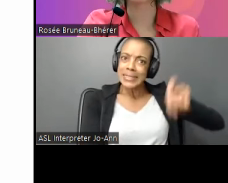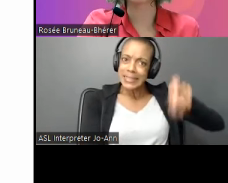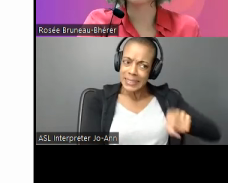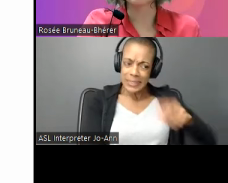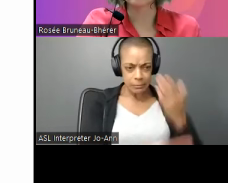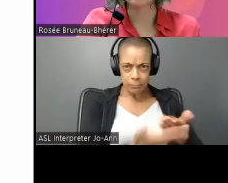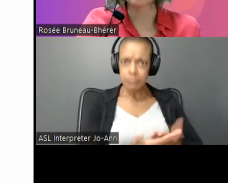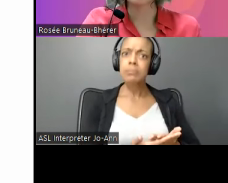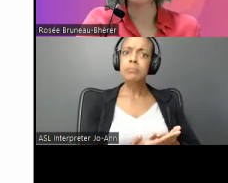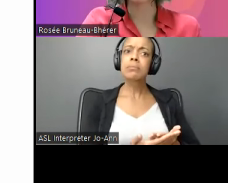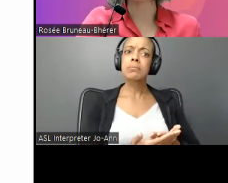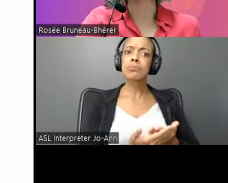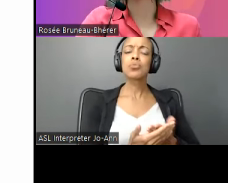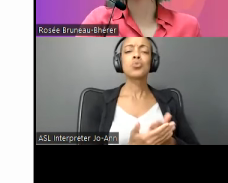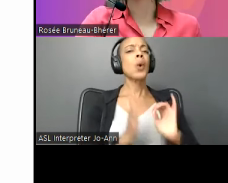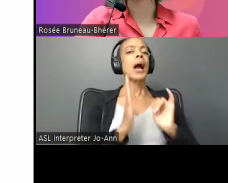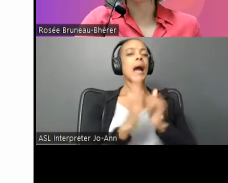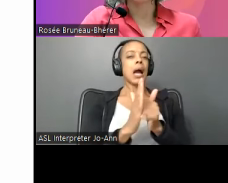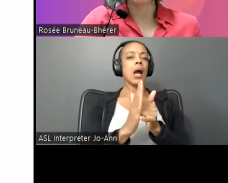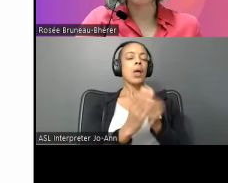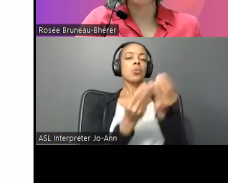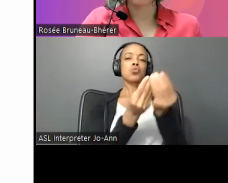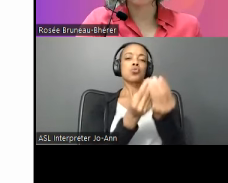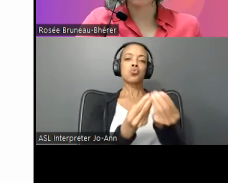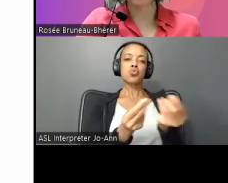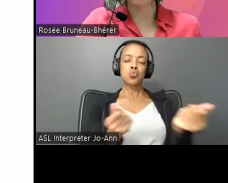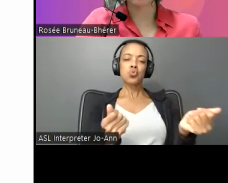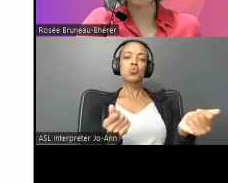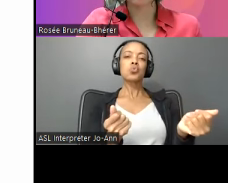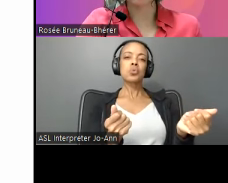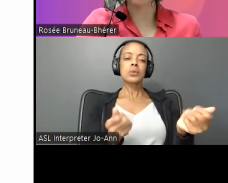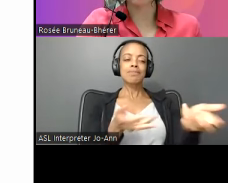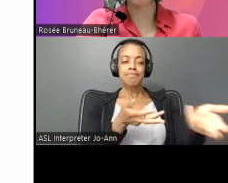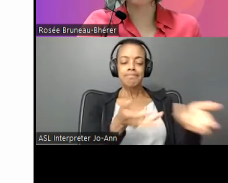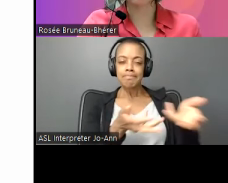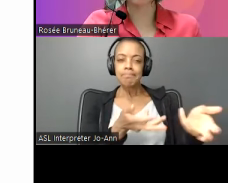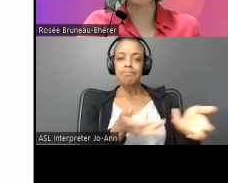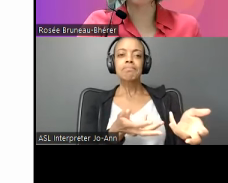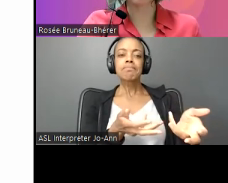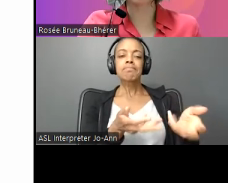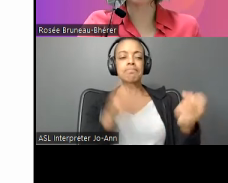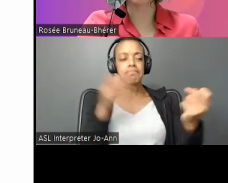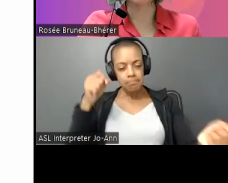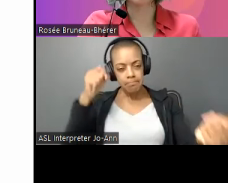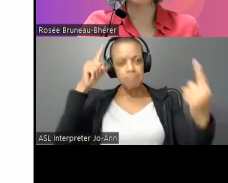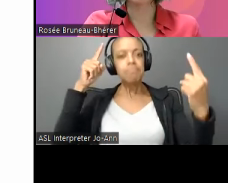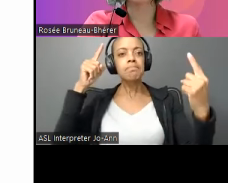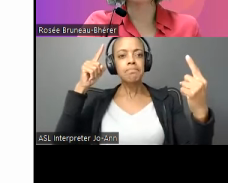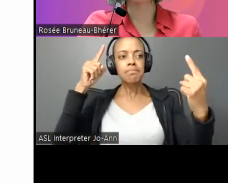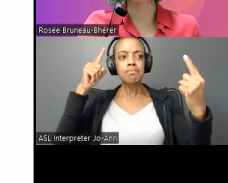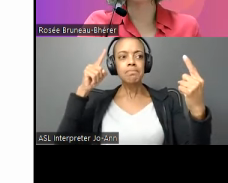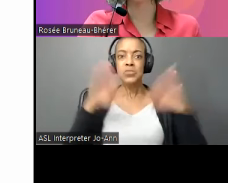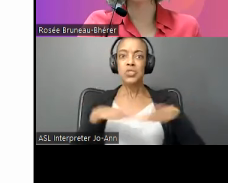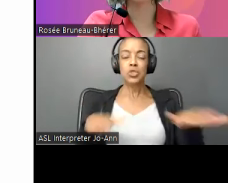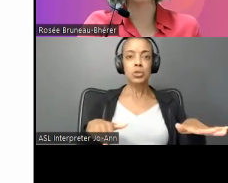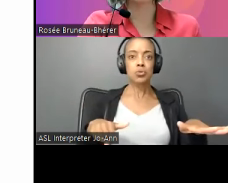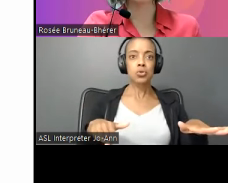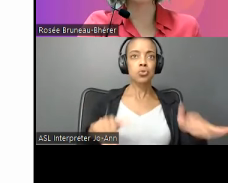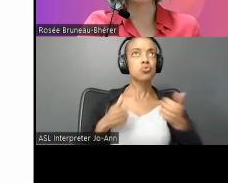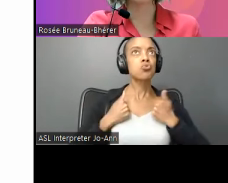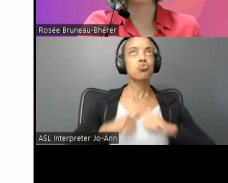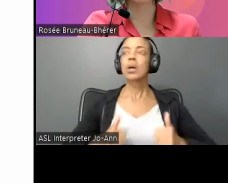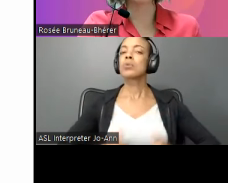to soothe these children who are in survival mode? Children who are